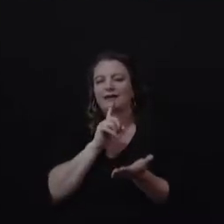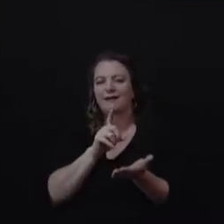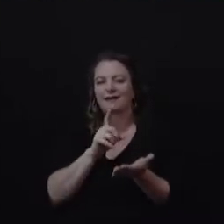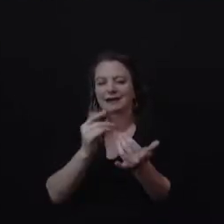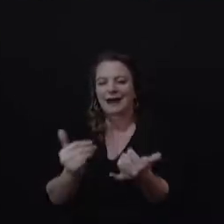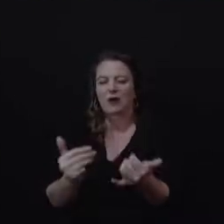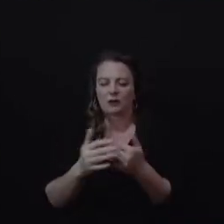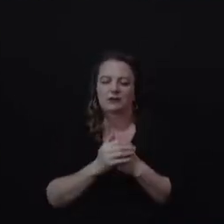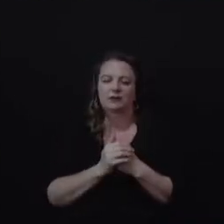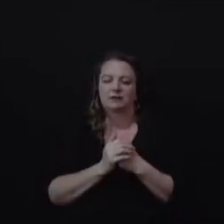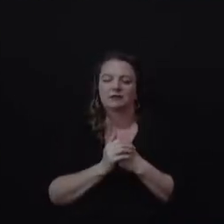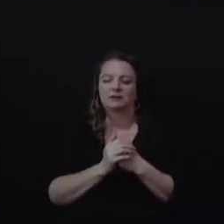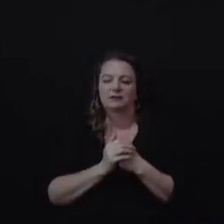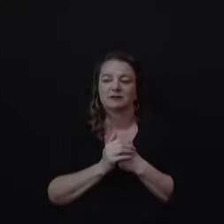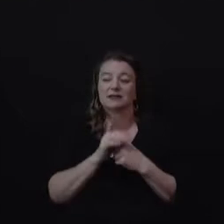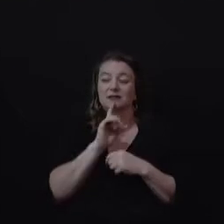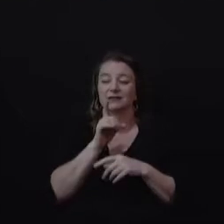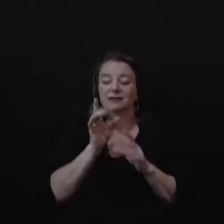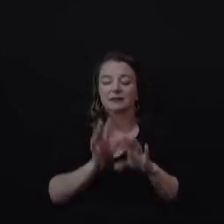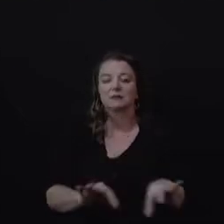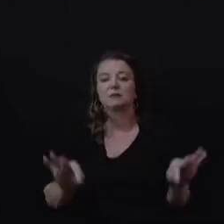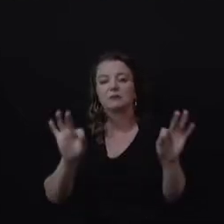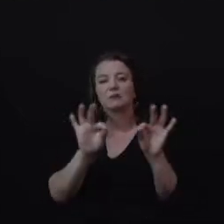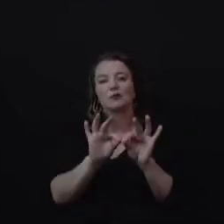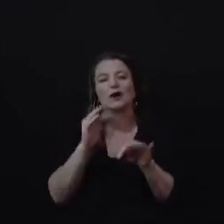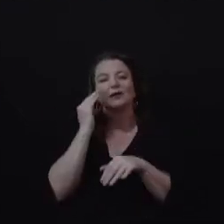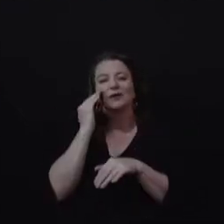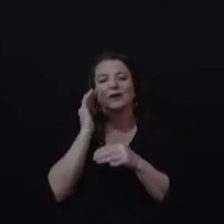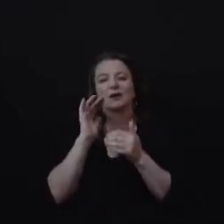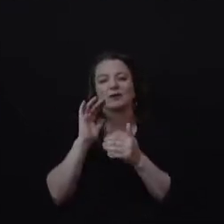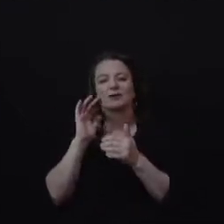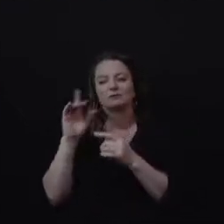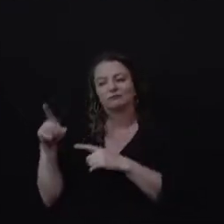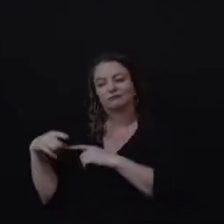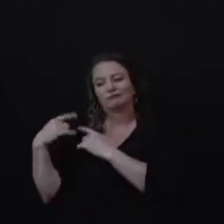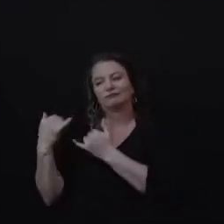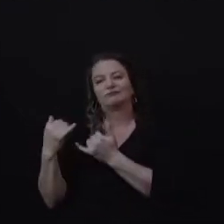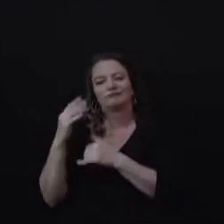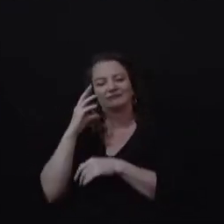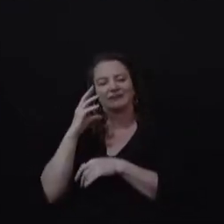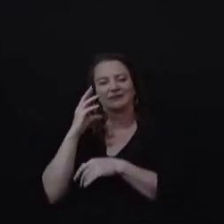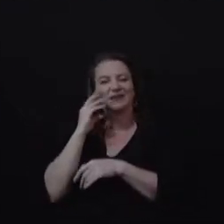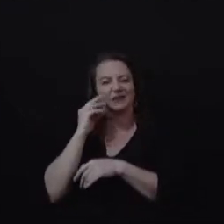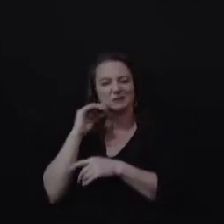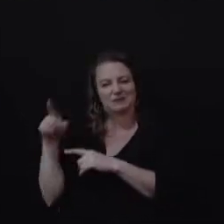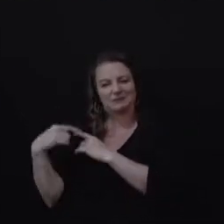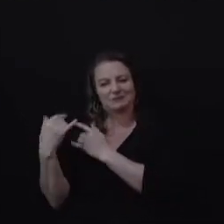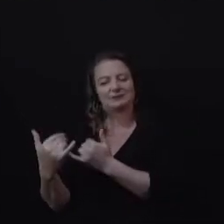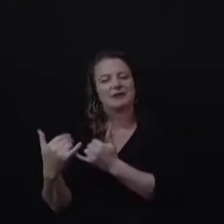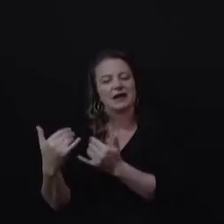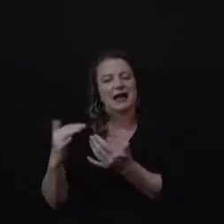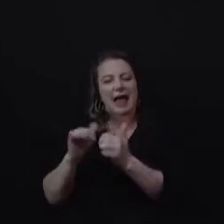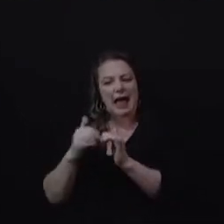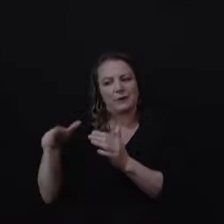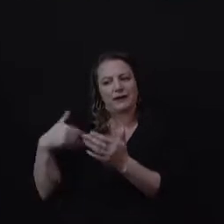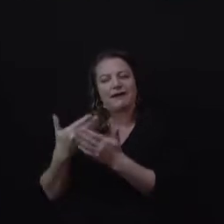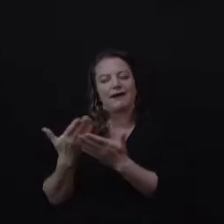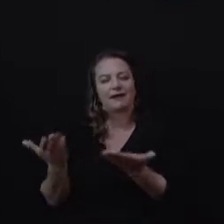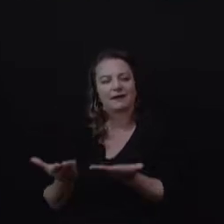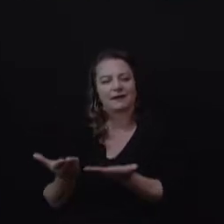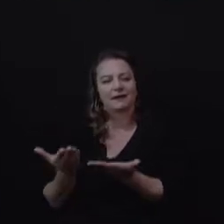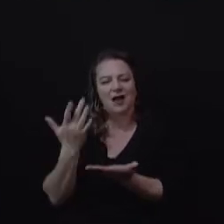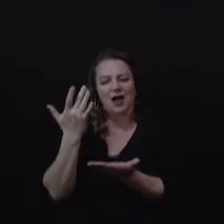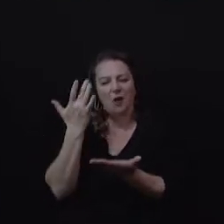it really does matter to know how we got here. It really does help to know why people are the way